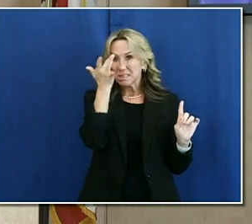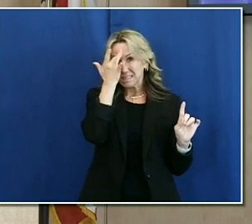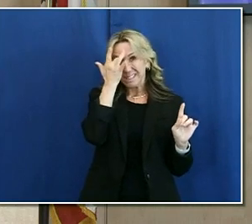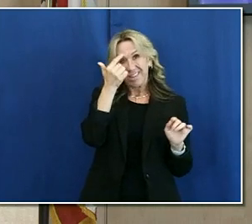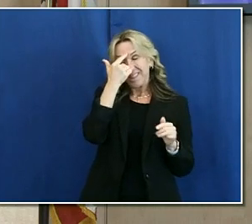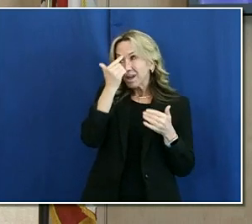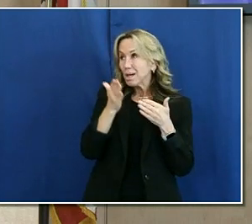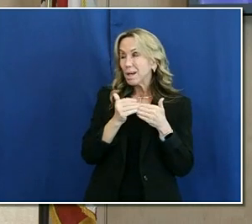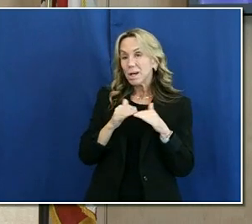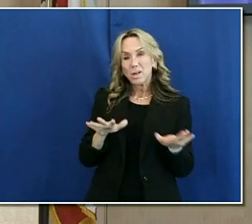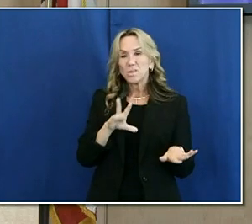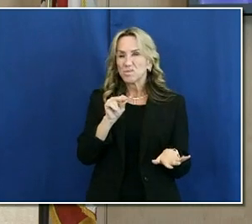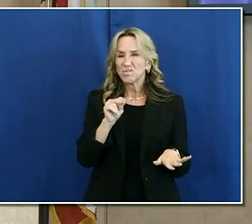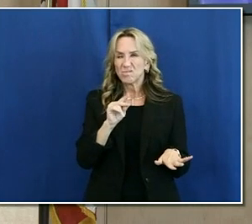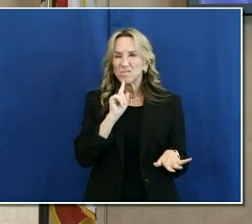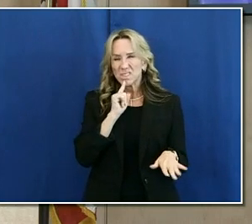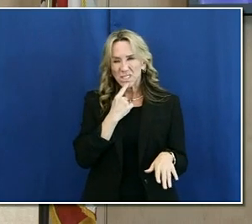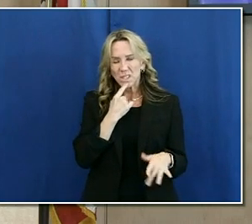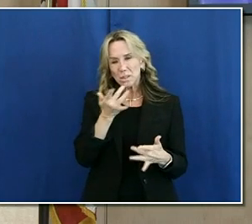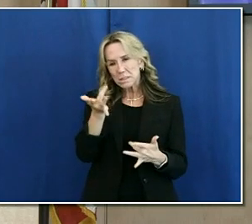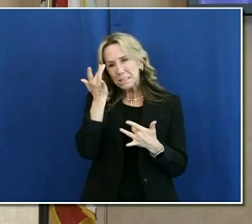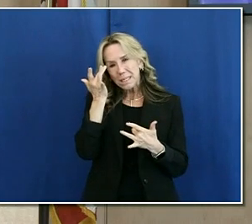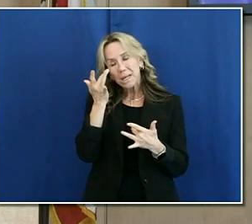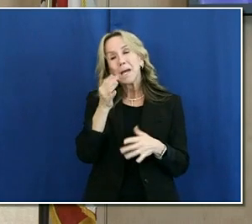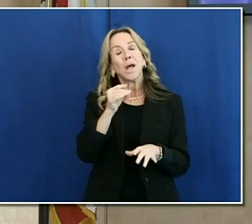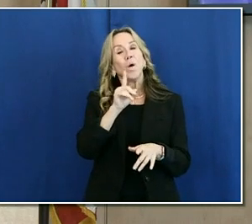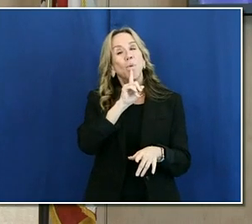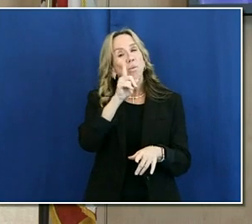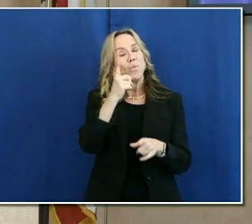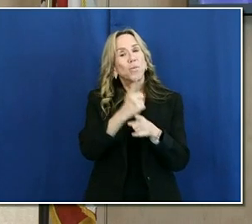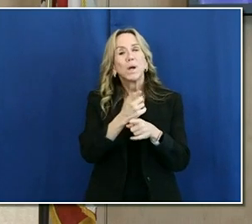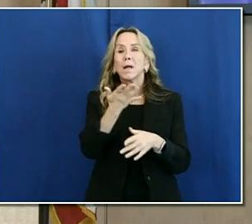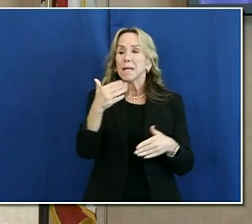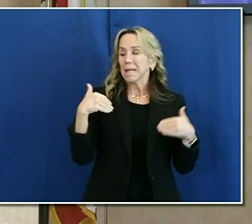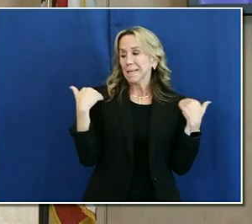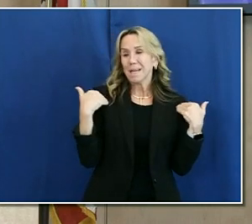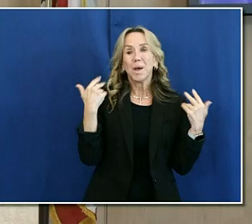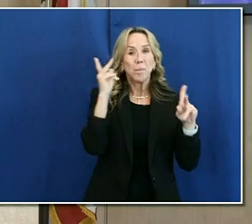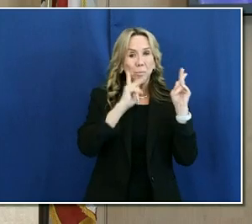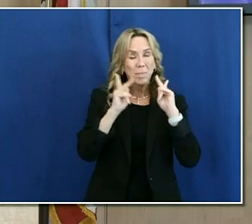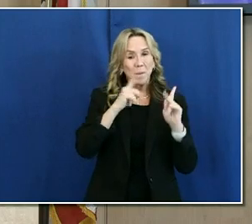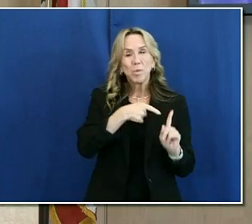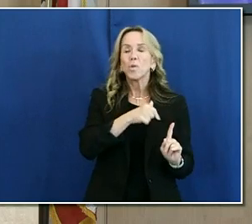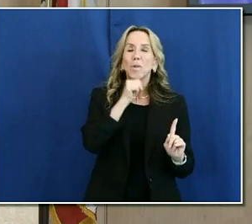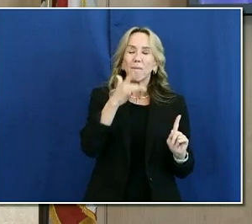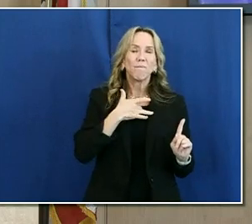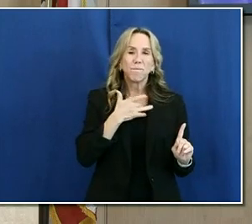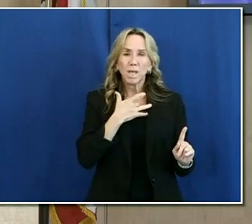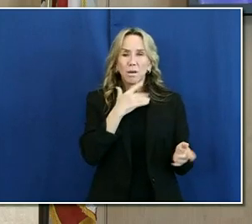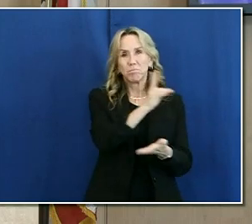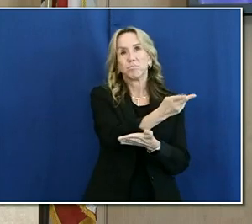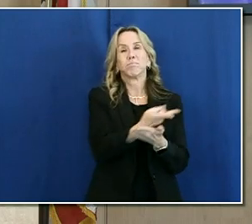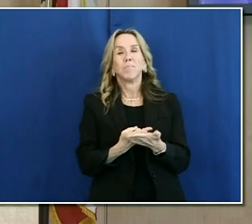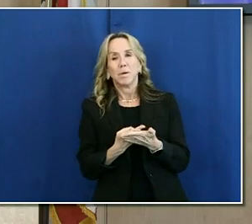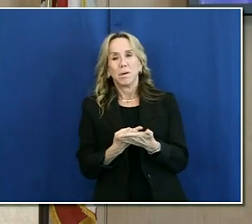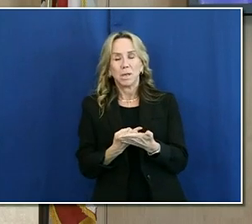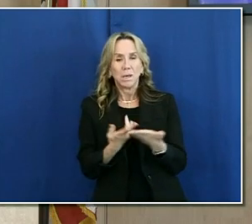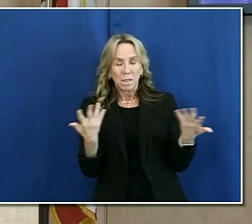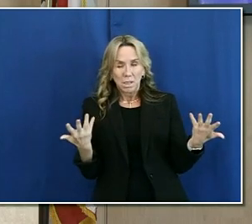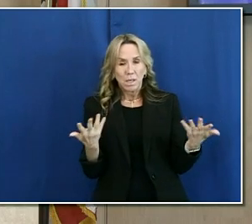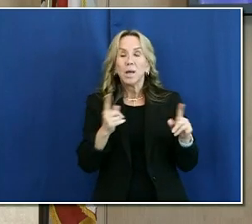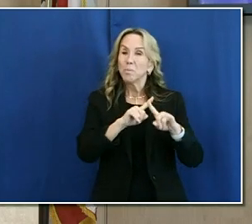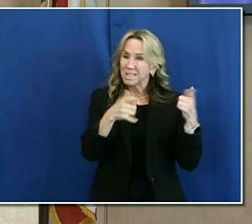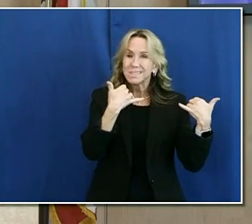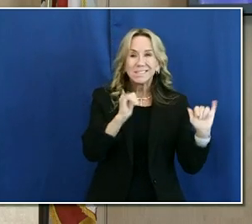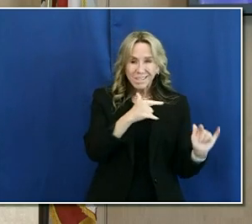Yes, it's true that young people are less likely to suffer the severe consequences of COVID-19 than older individuals, but this is not a simple